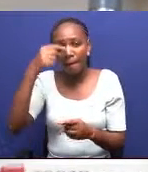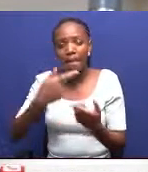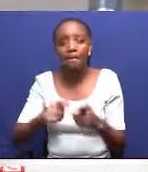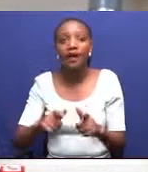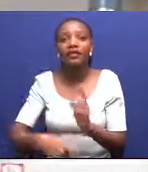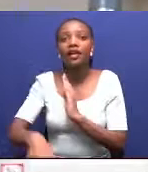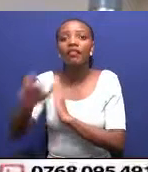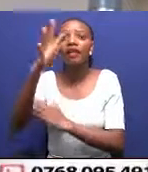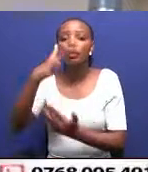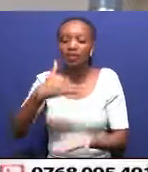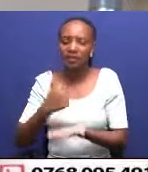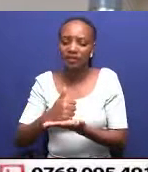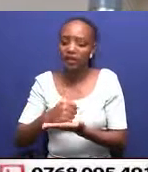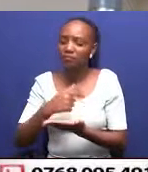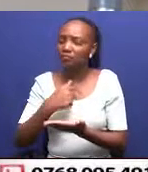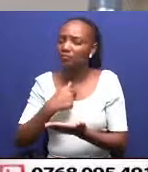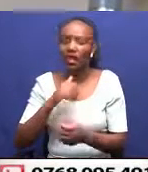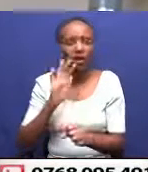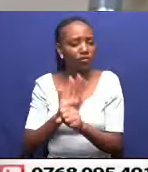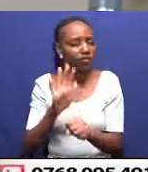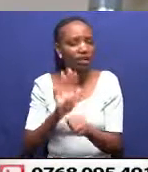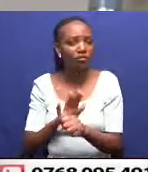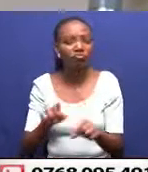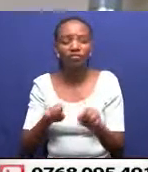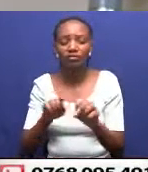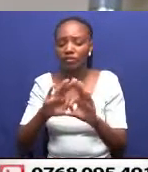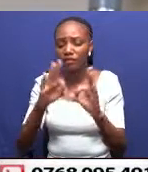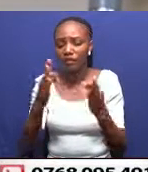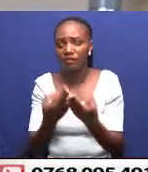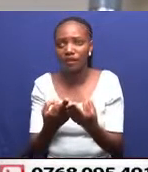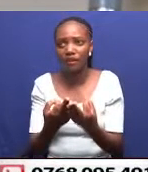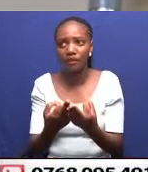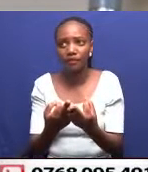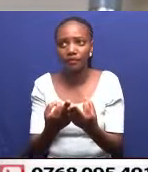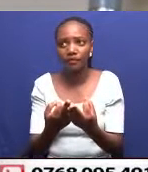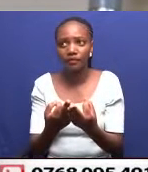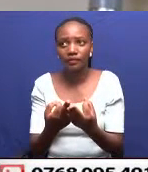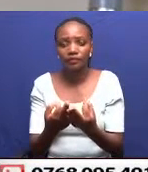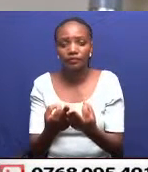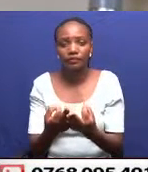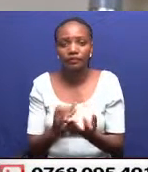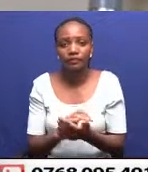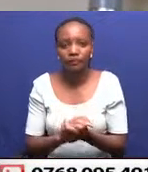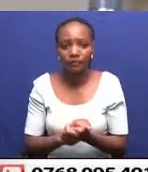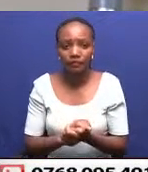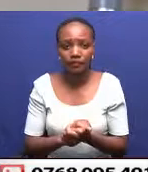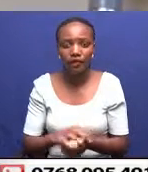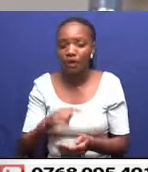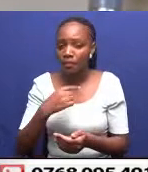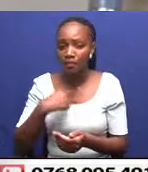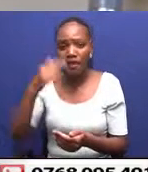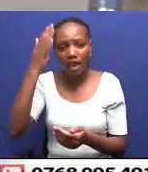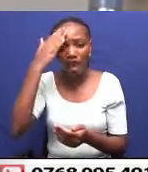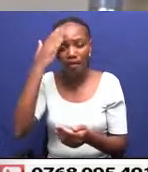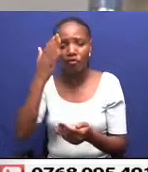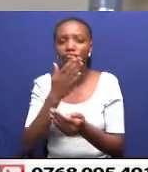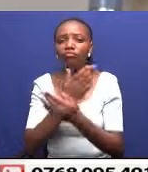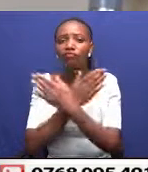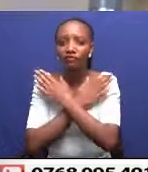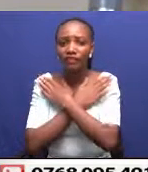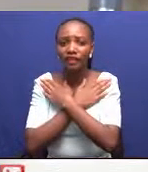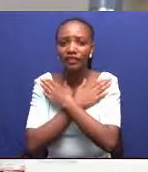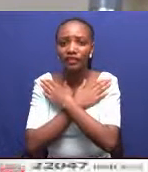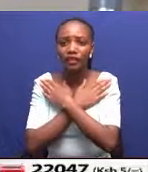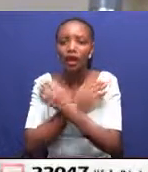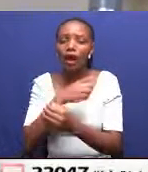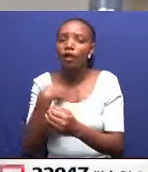of my parents and my family that I've got to this point. I know many friends who suffer from